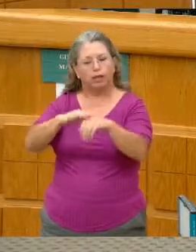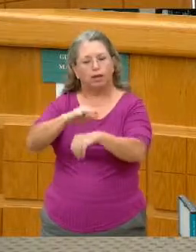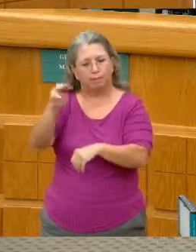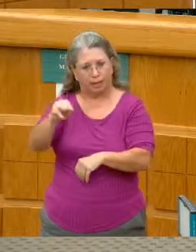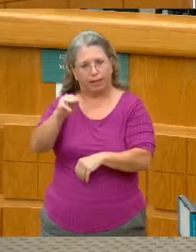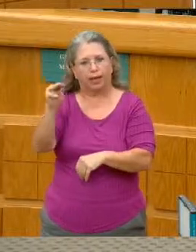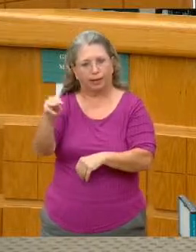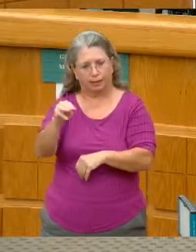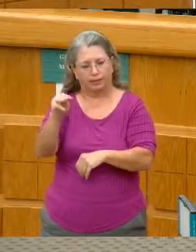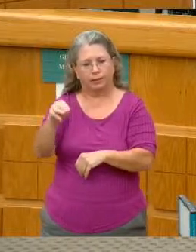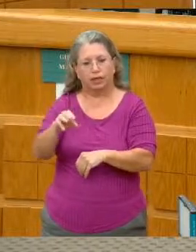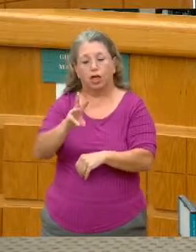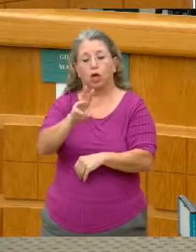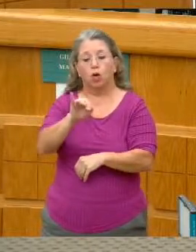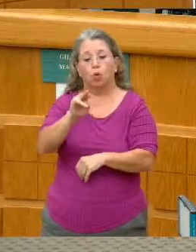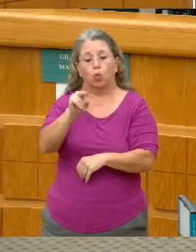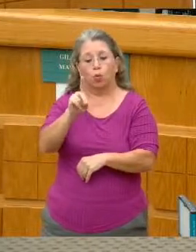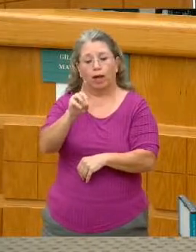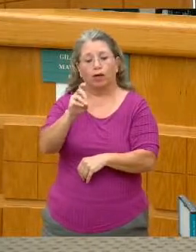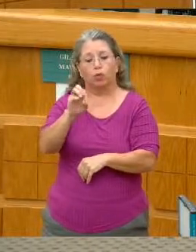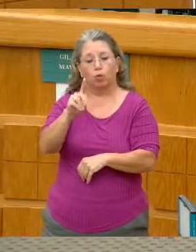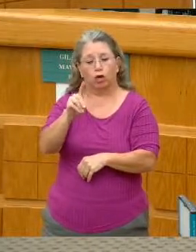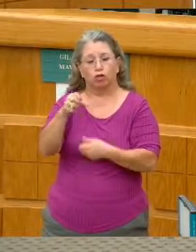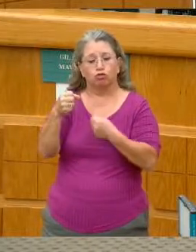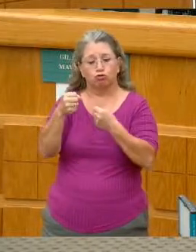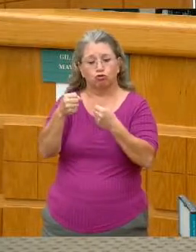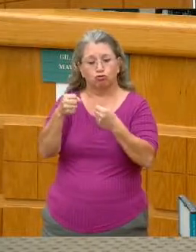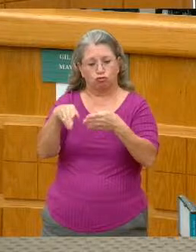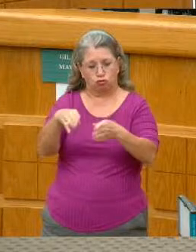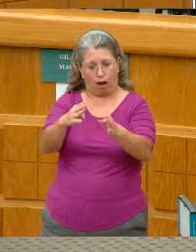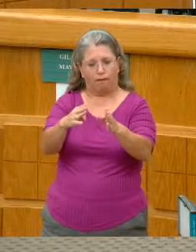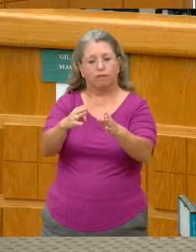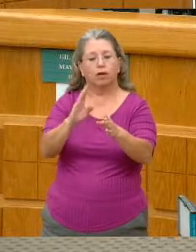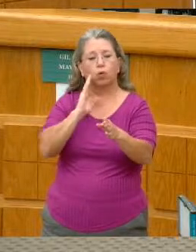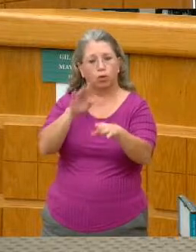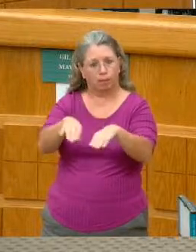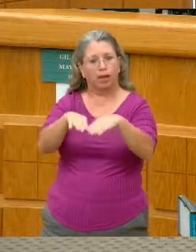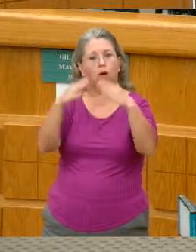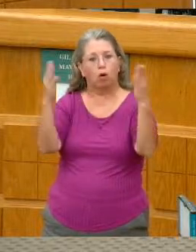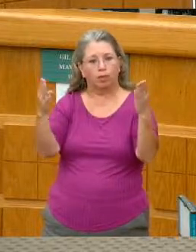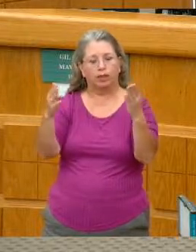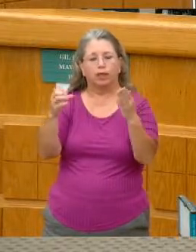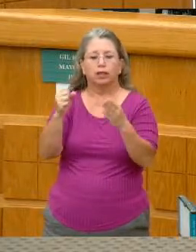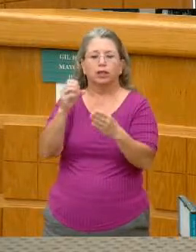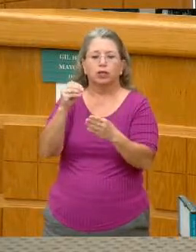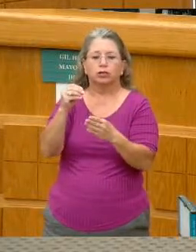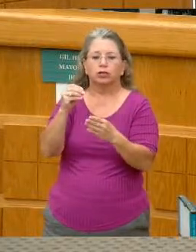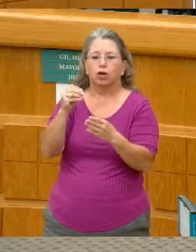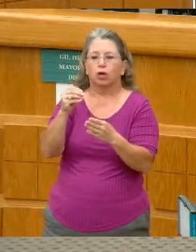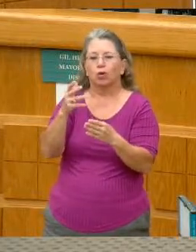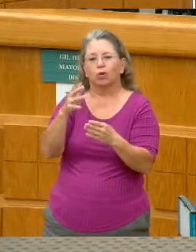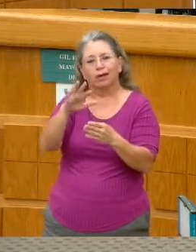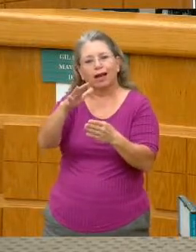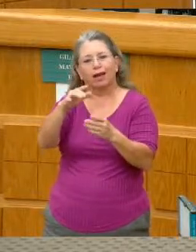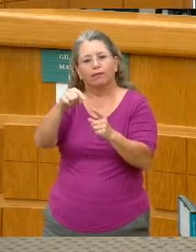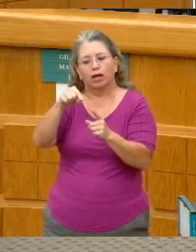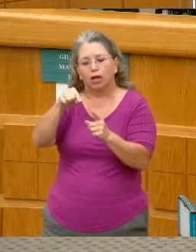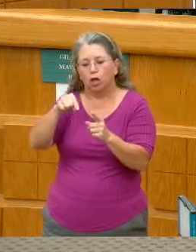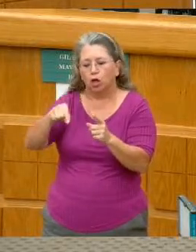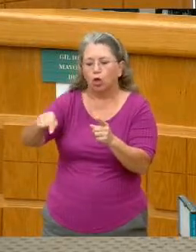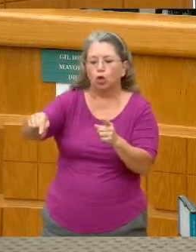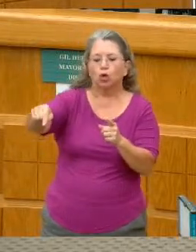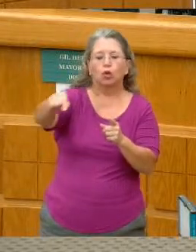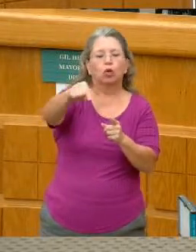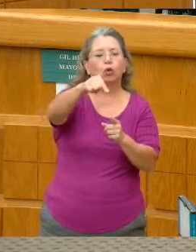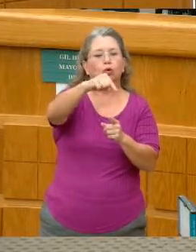Monday. Windward Drive will be open. So there will be able to be a loop, if you will, of ingress and